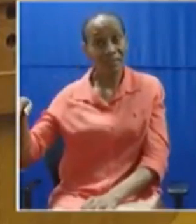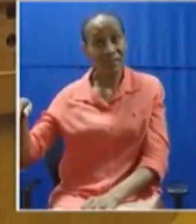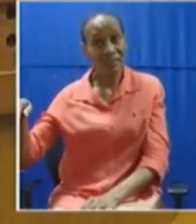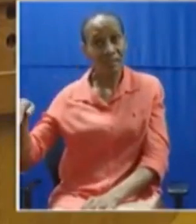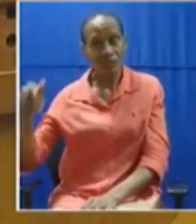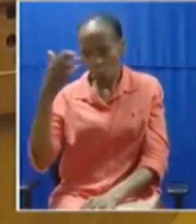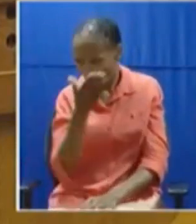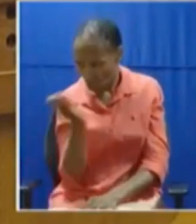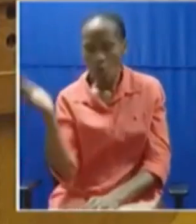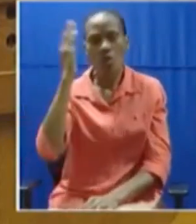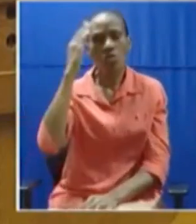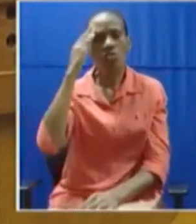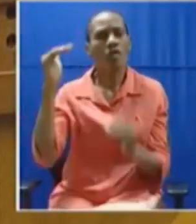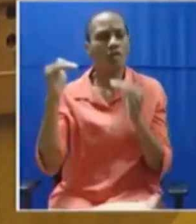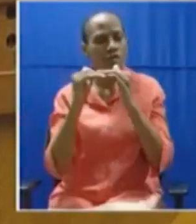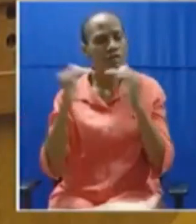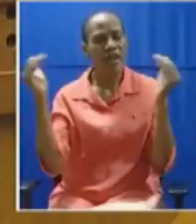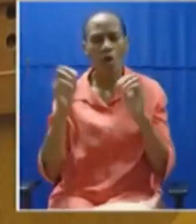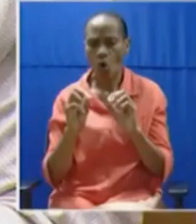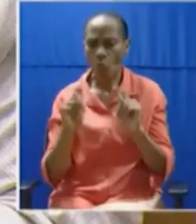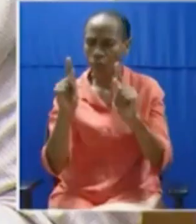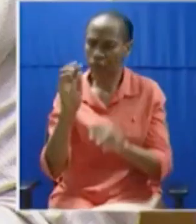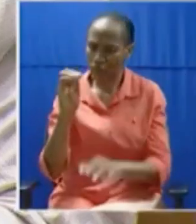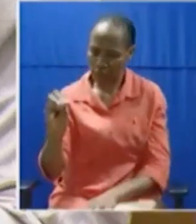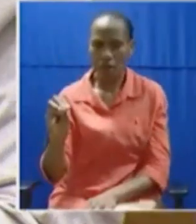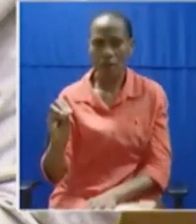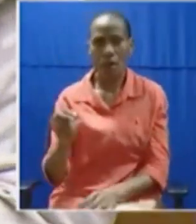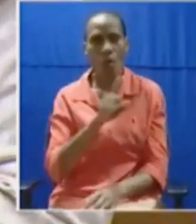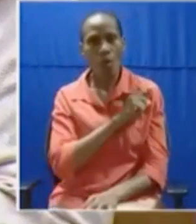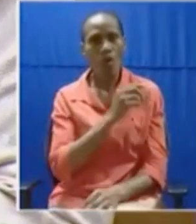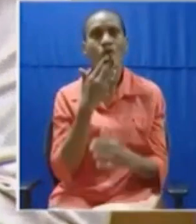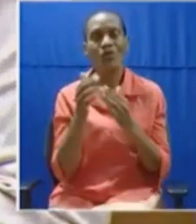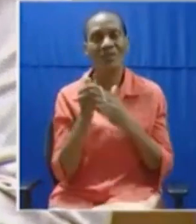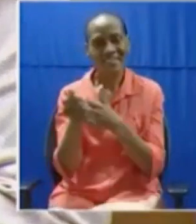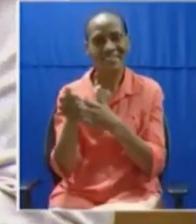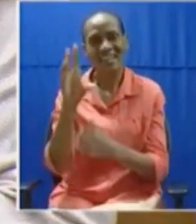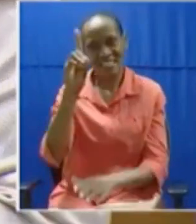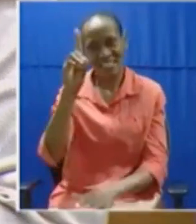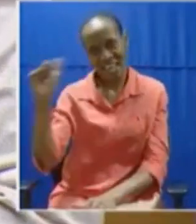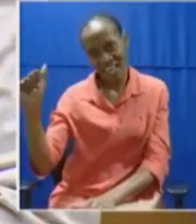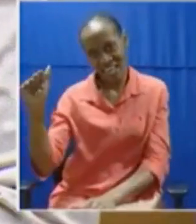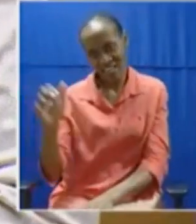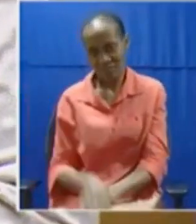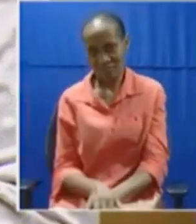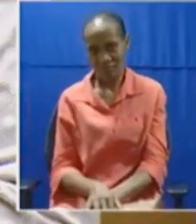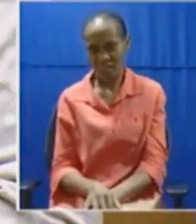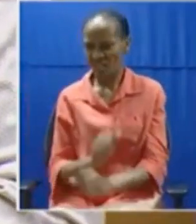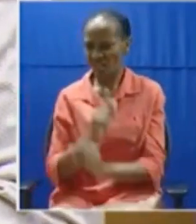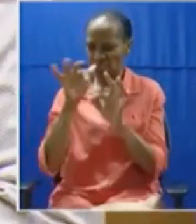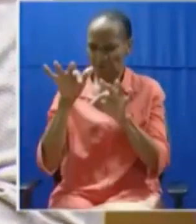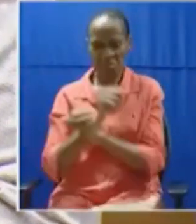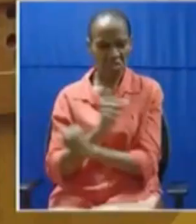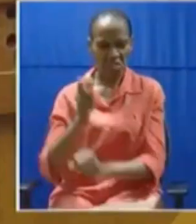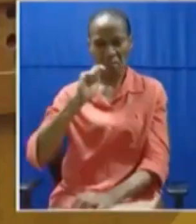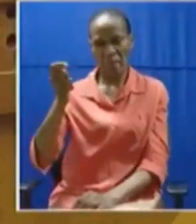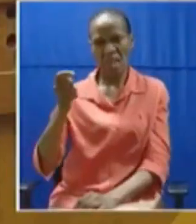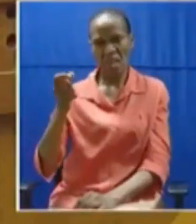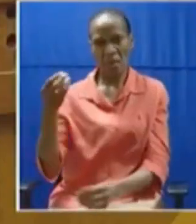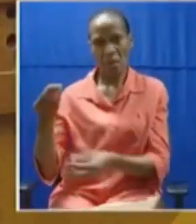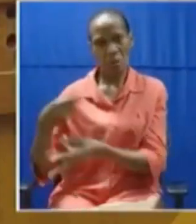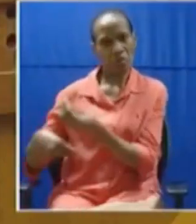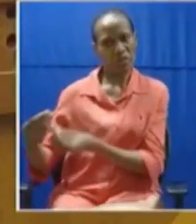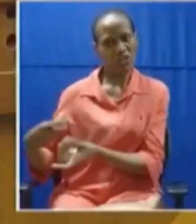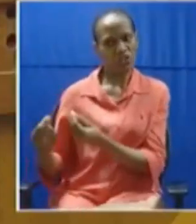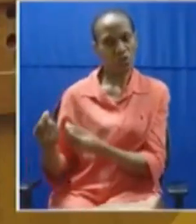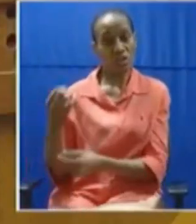know that they can get a fair chance under this DA government. They don't have to pay anyone to get a job. They don't